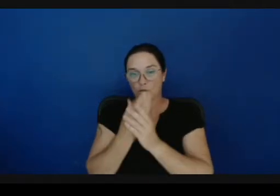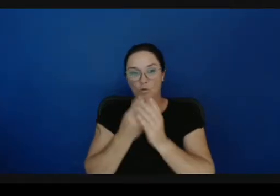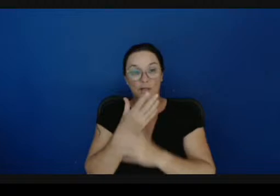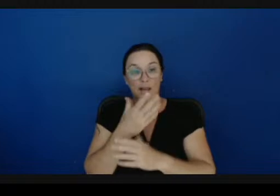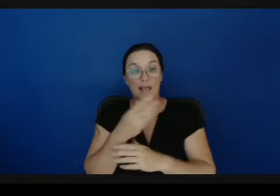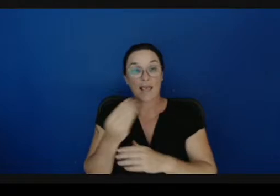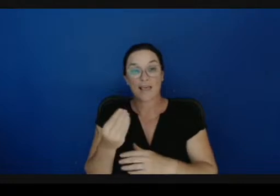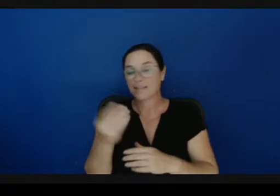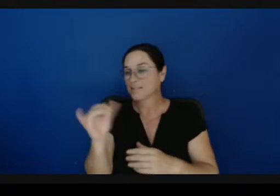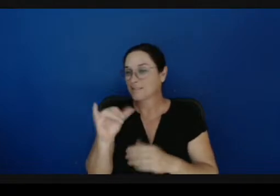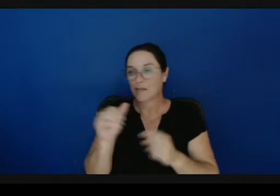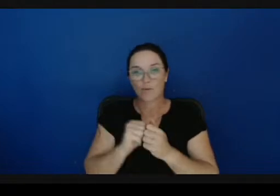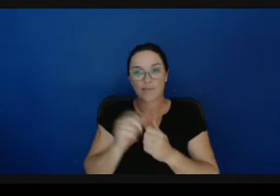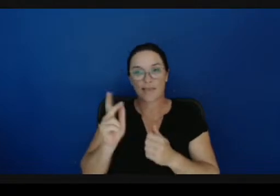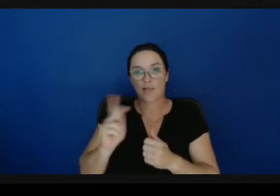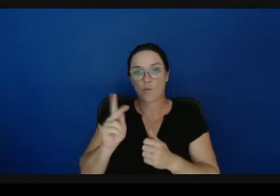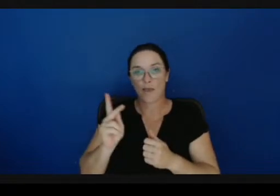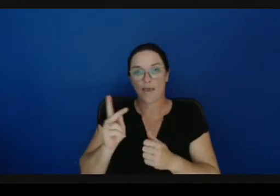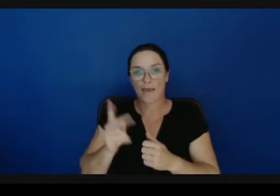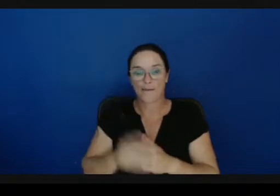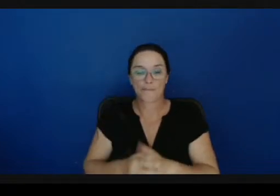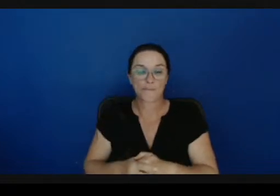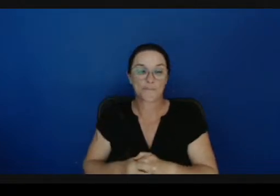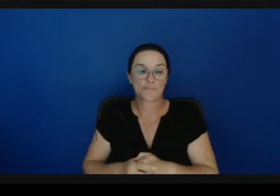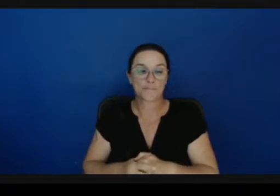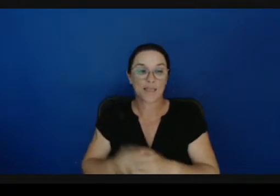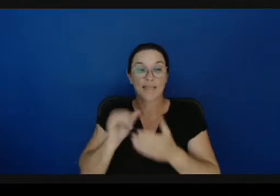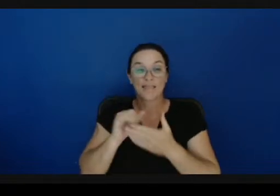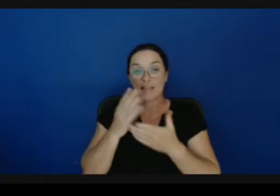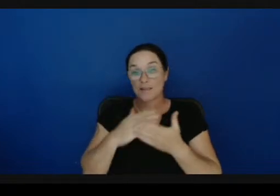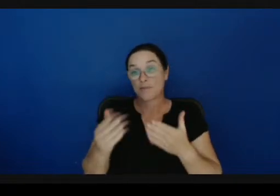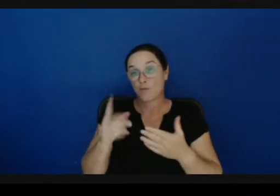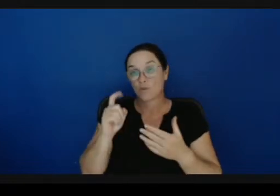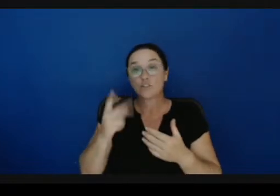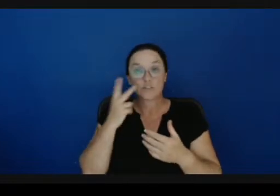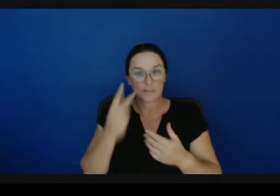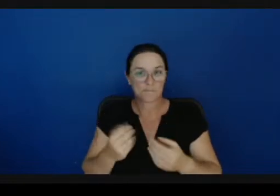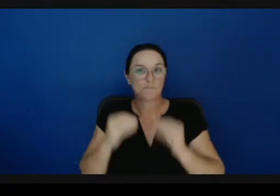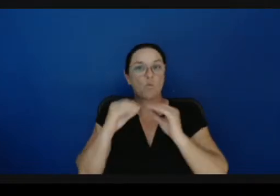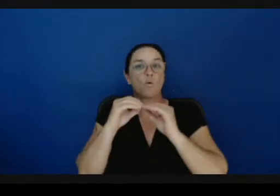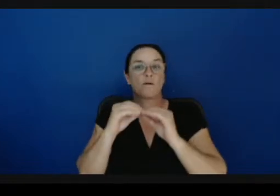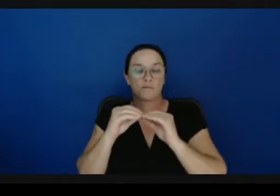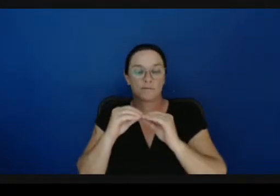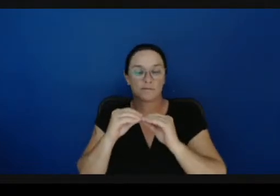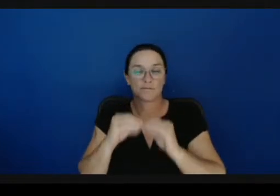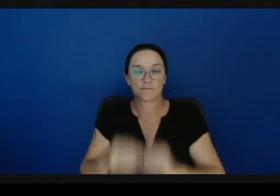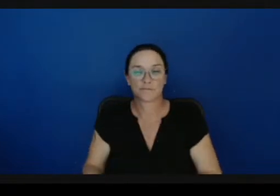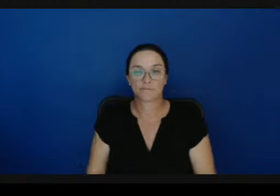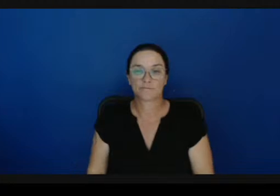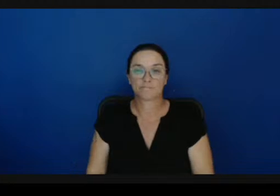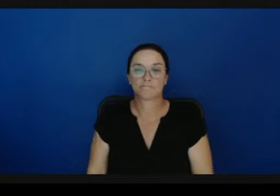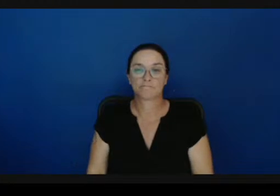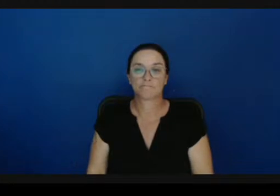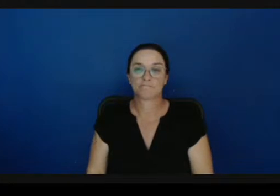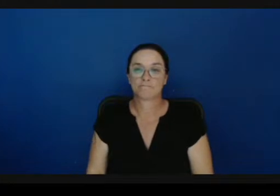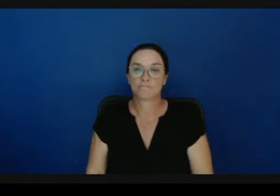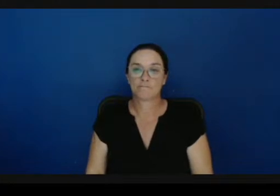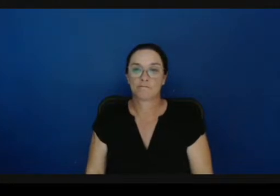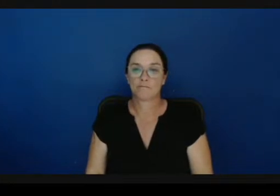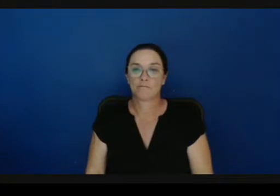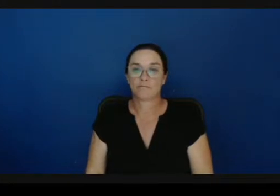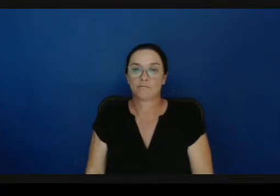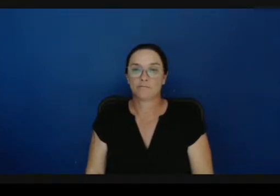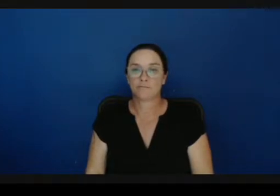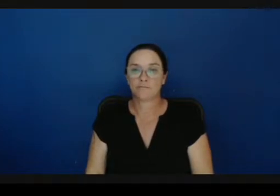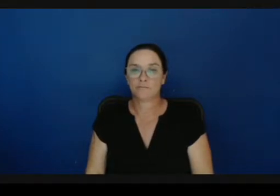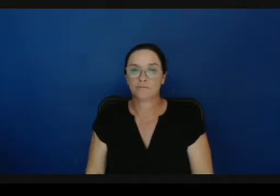eruption of Kilauea, even back in 2018. So that's something that we should see more of in the future, I would expect. All right, and then the other thing was this alternation